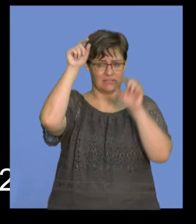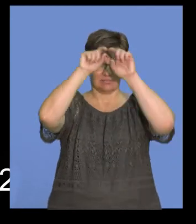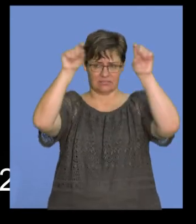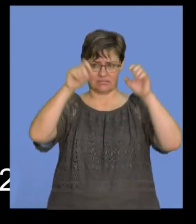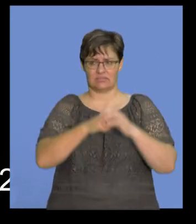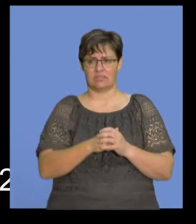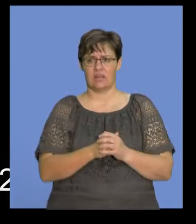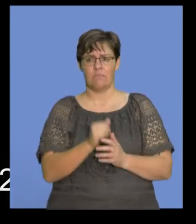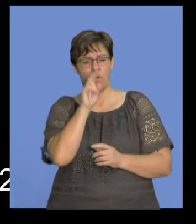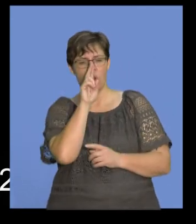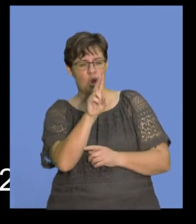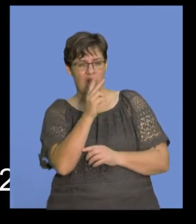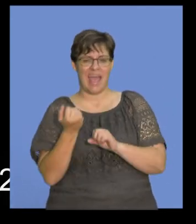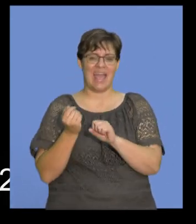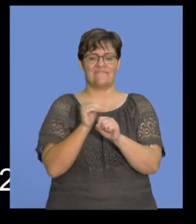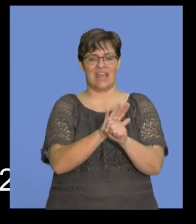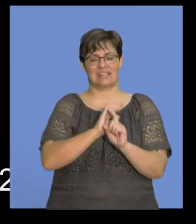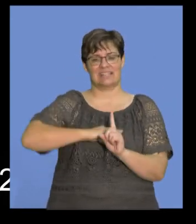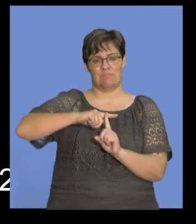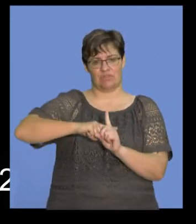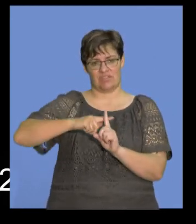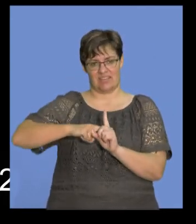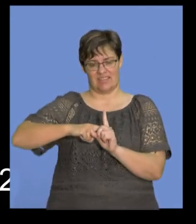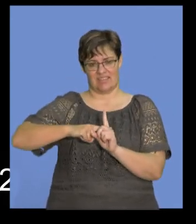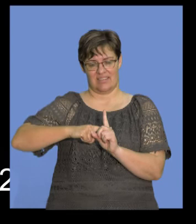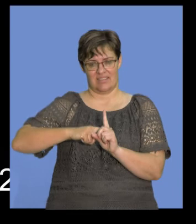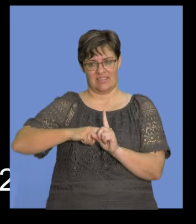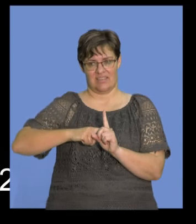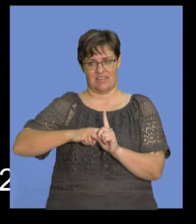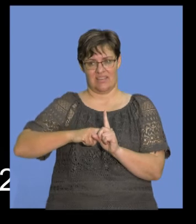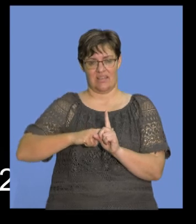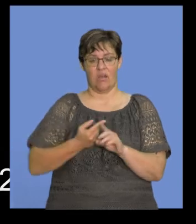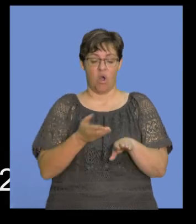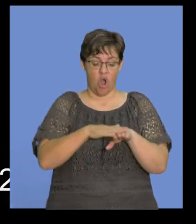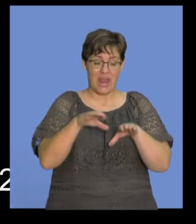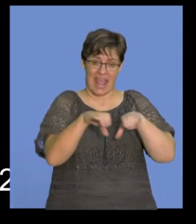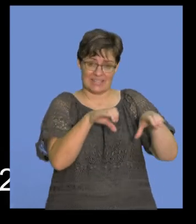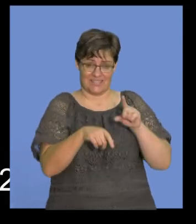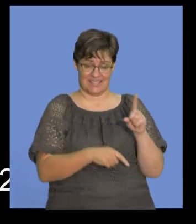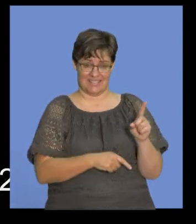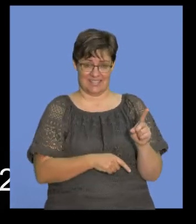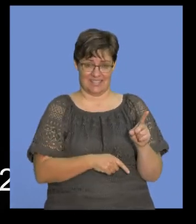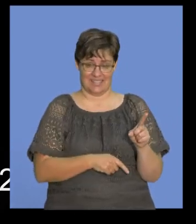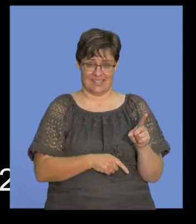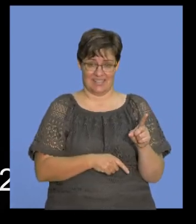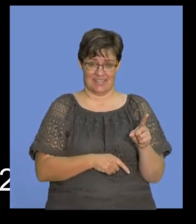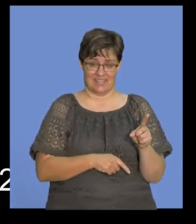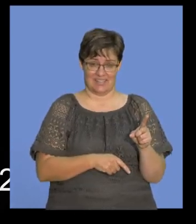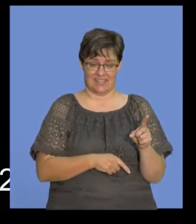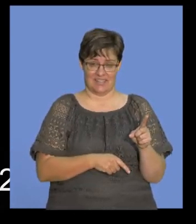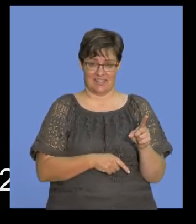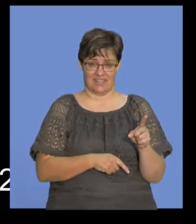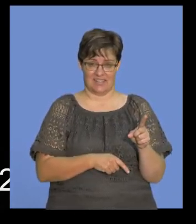heading would have been, in this case, to look at the effect of temperature on the activity